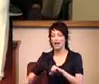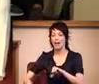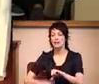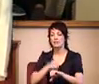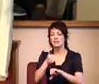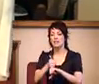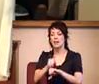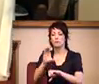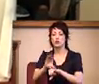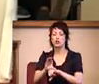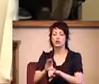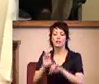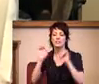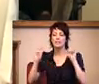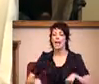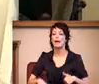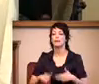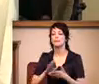to become complacent.